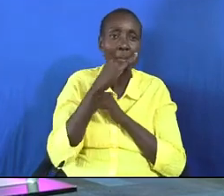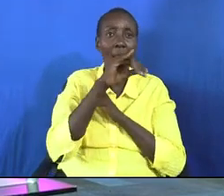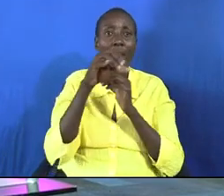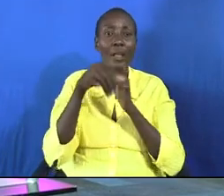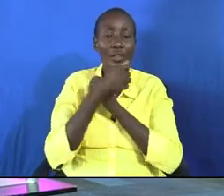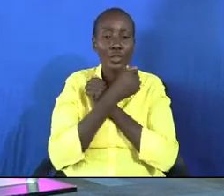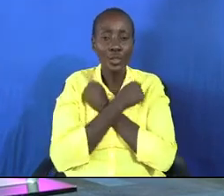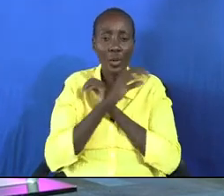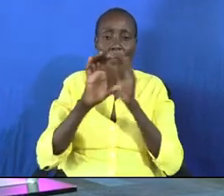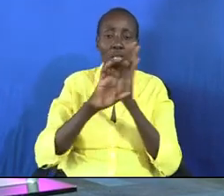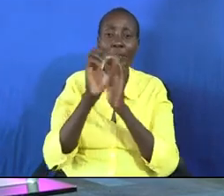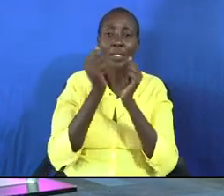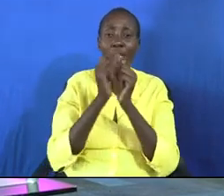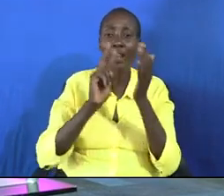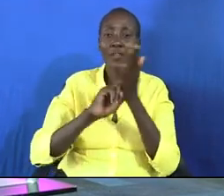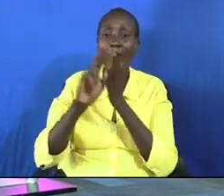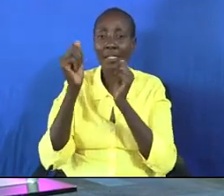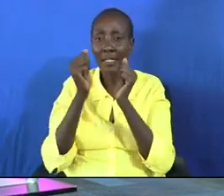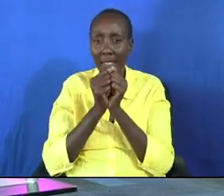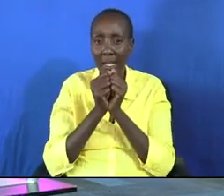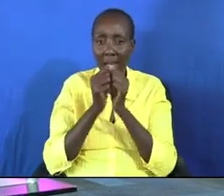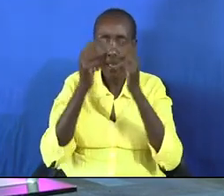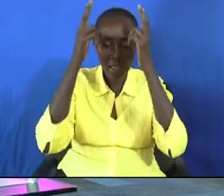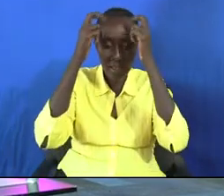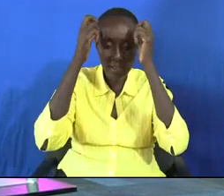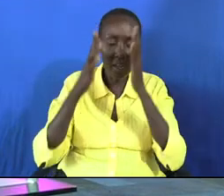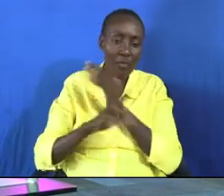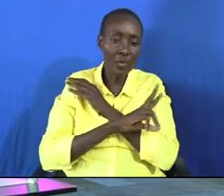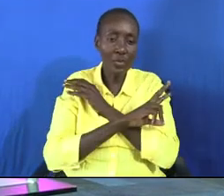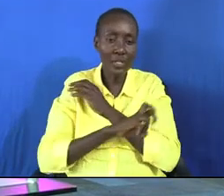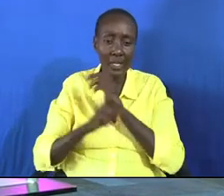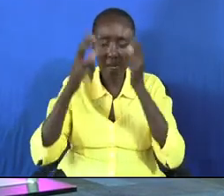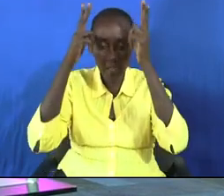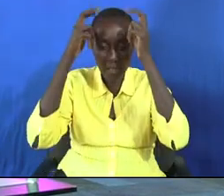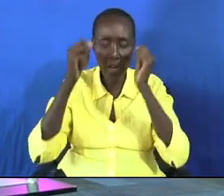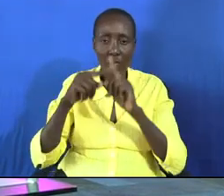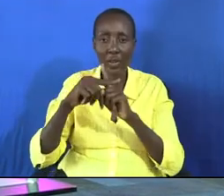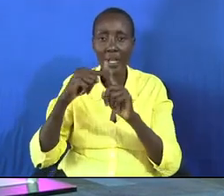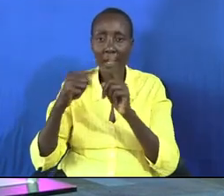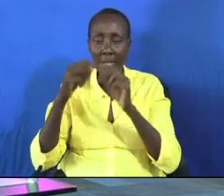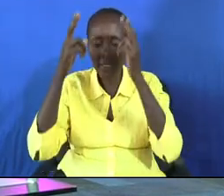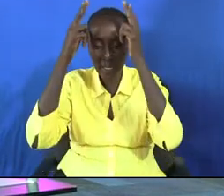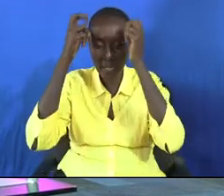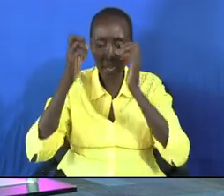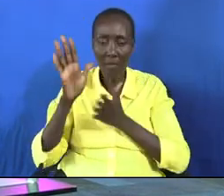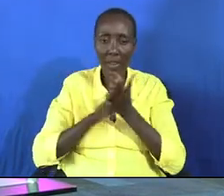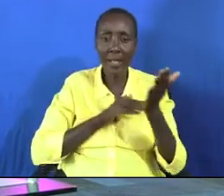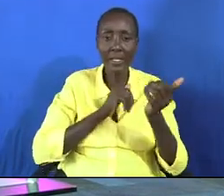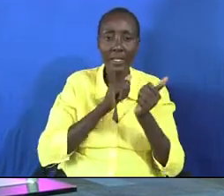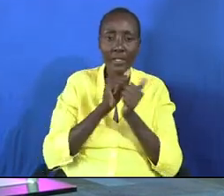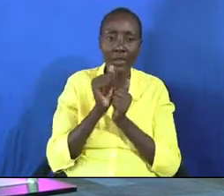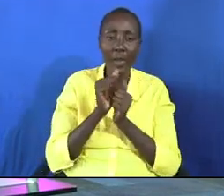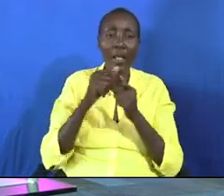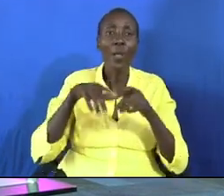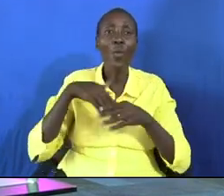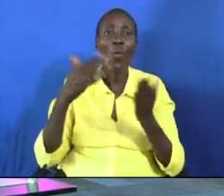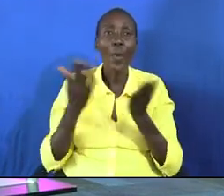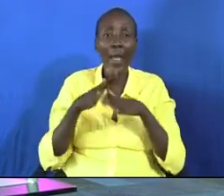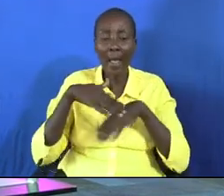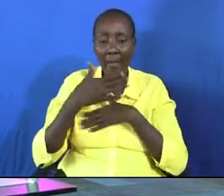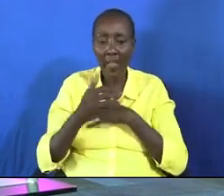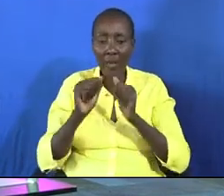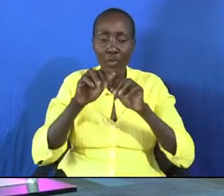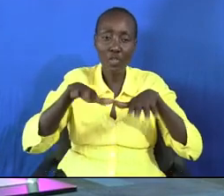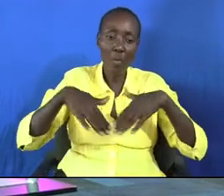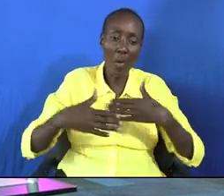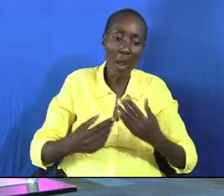10:10, it's the devil who steals, it's the devil who kills, it's the devil who destroys. Where then, how can